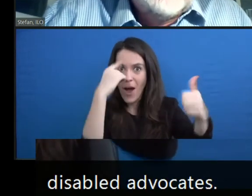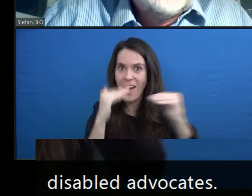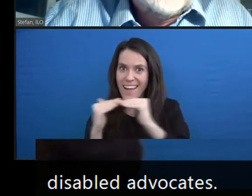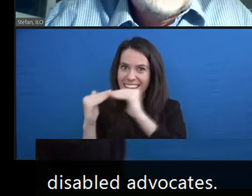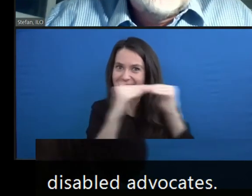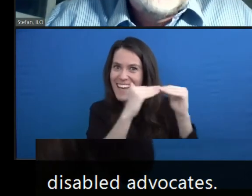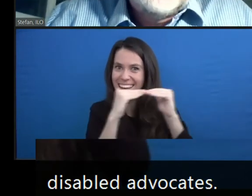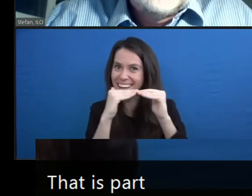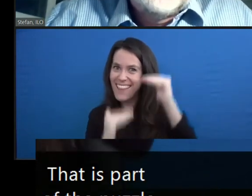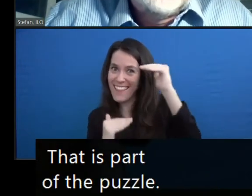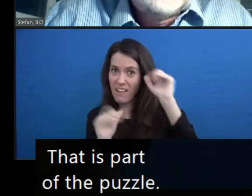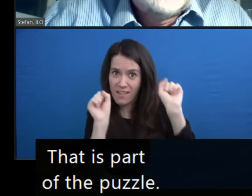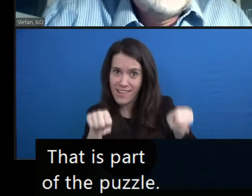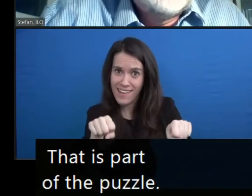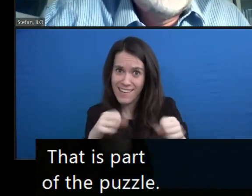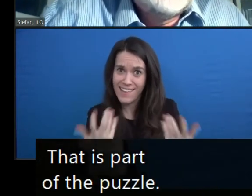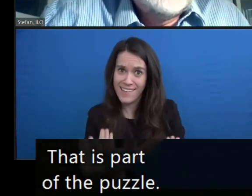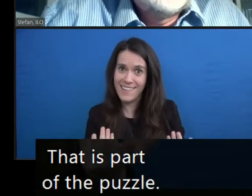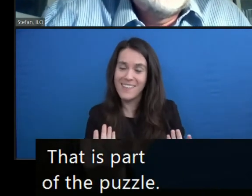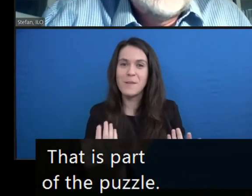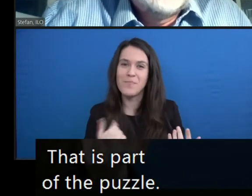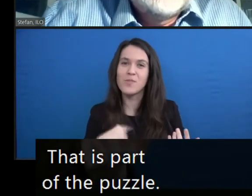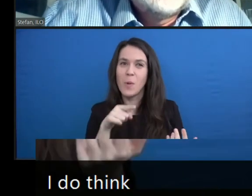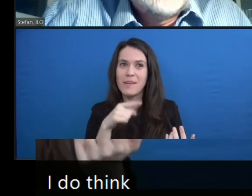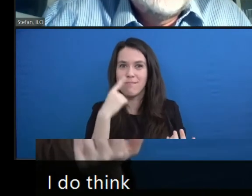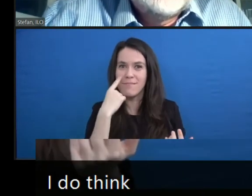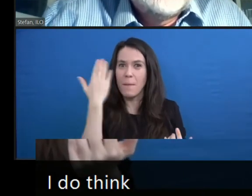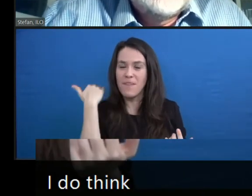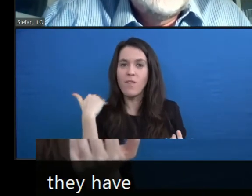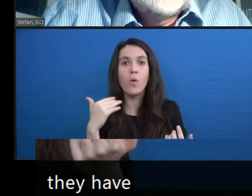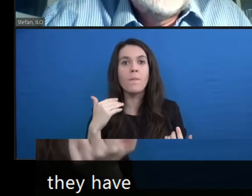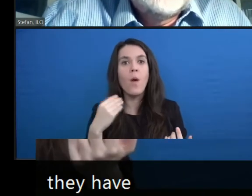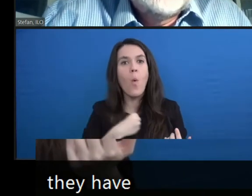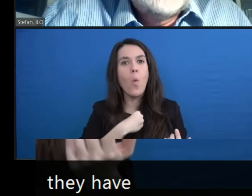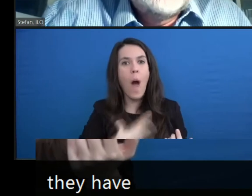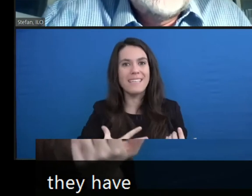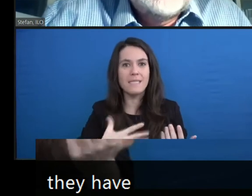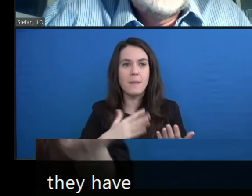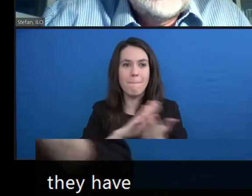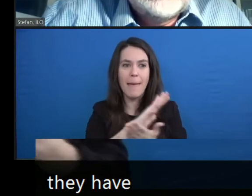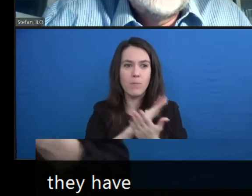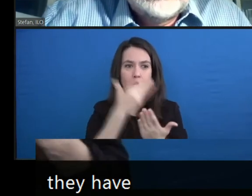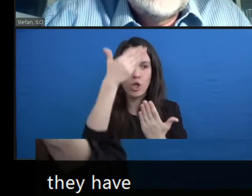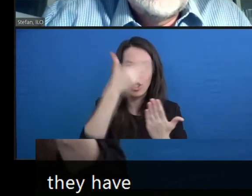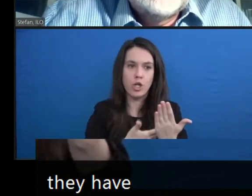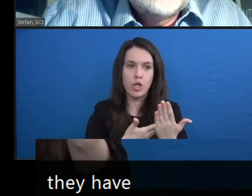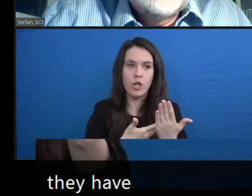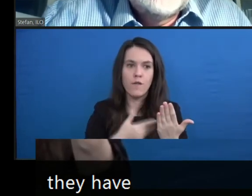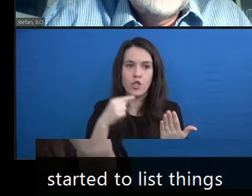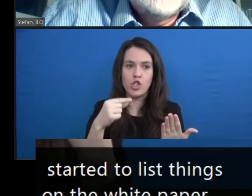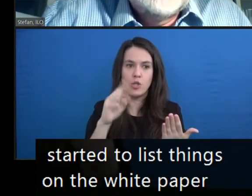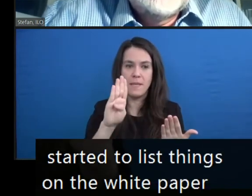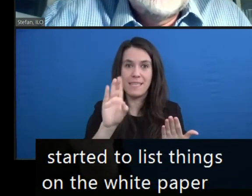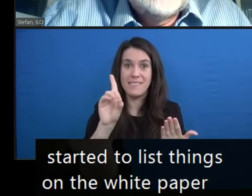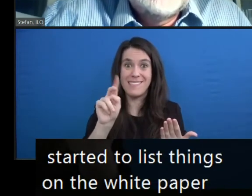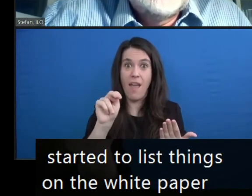think that Saline has started to list some of those questions in her white paper. We've sent the link out to our audience,